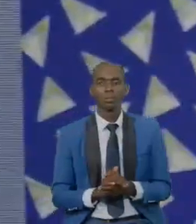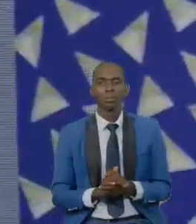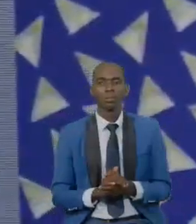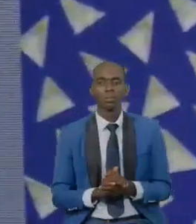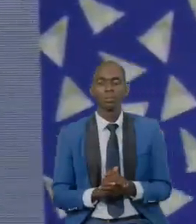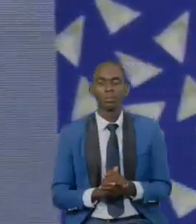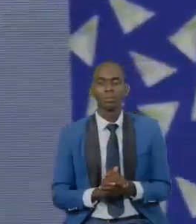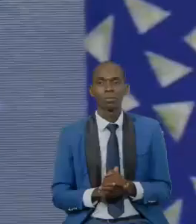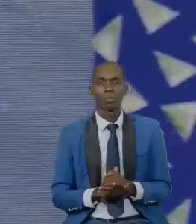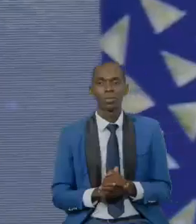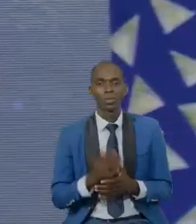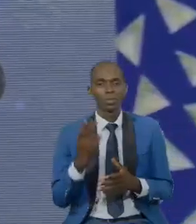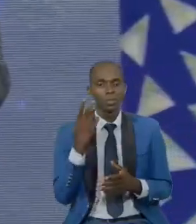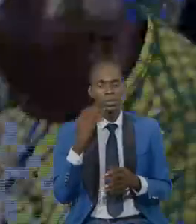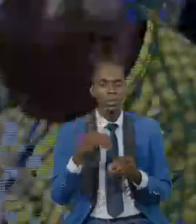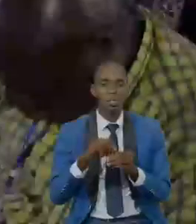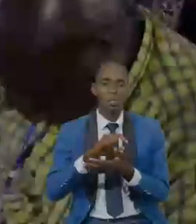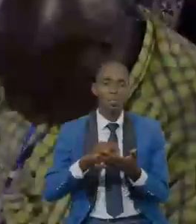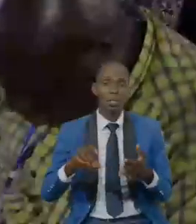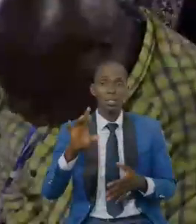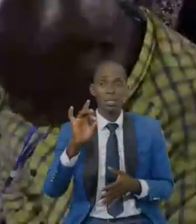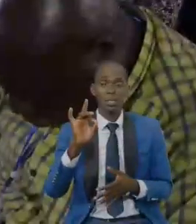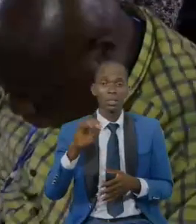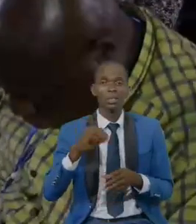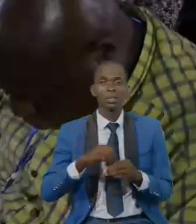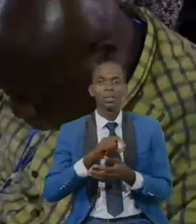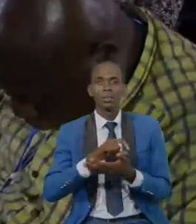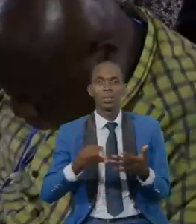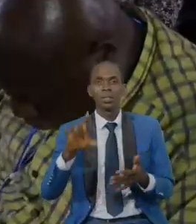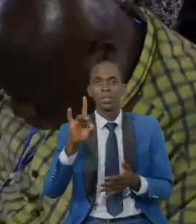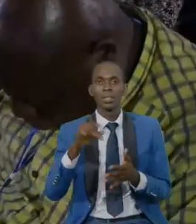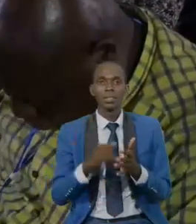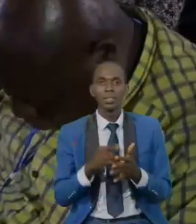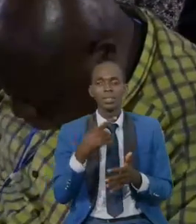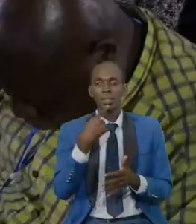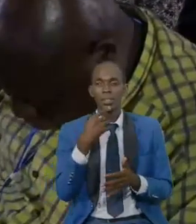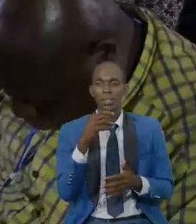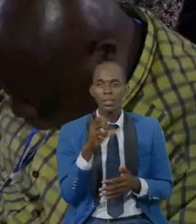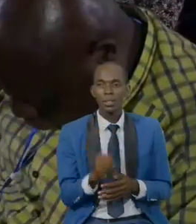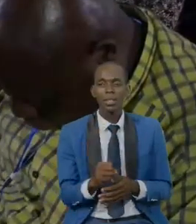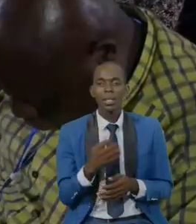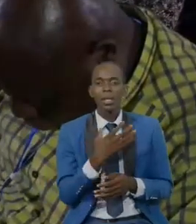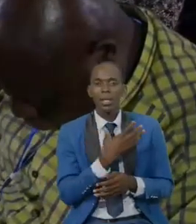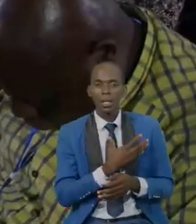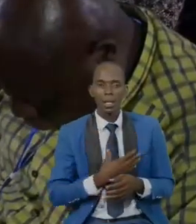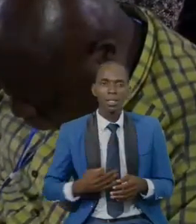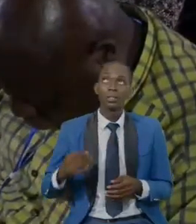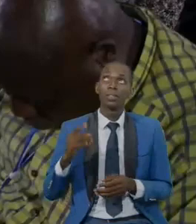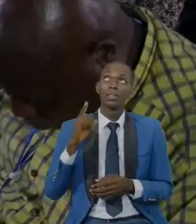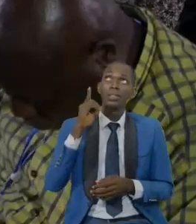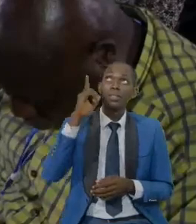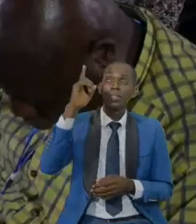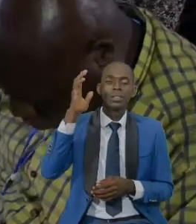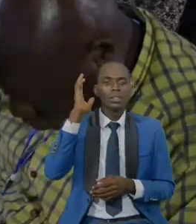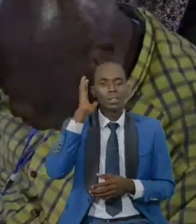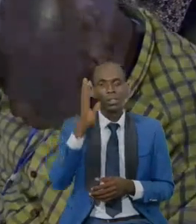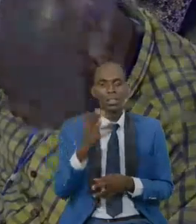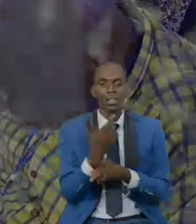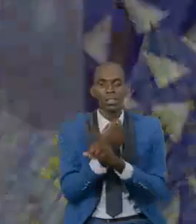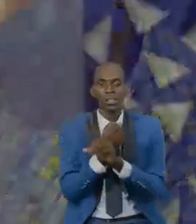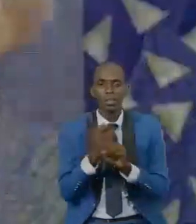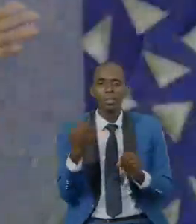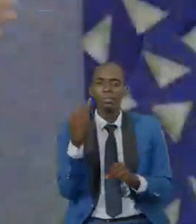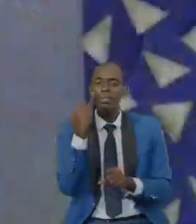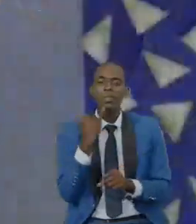Look at verse 8. In verse 8 it says, and he shall redeem Israel